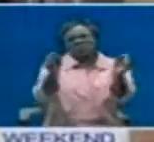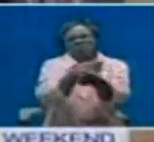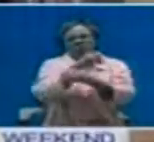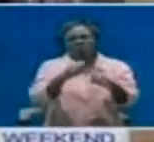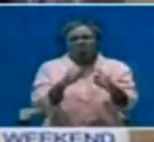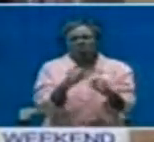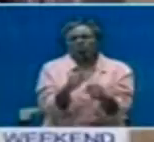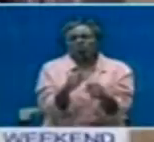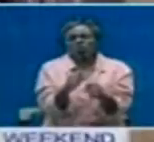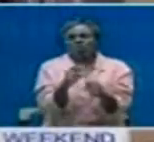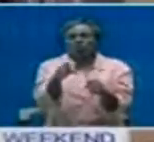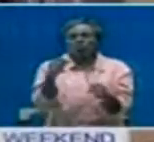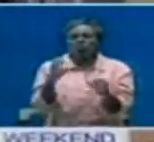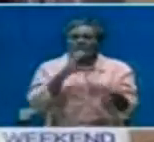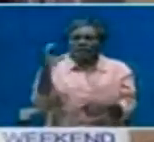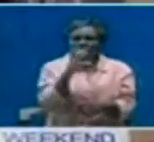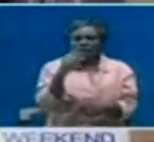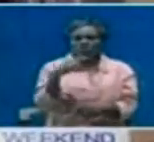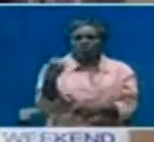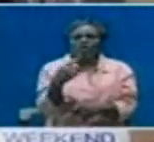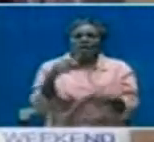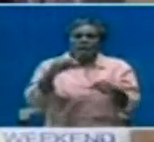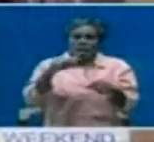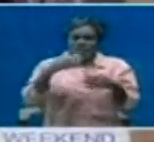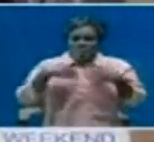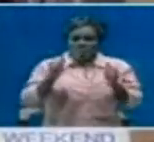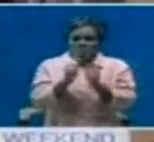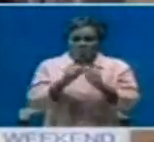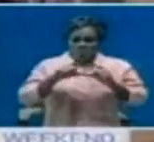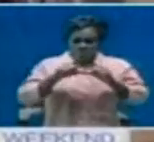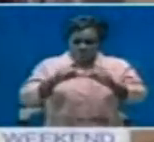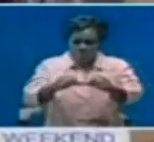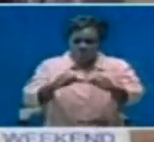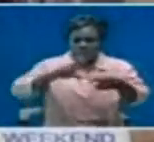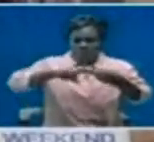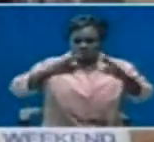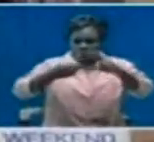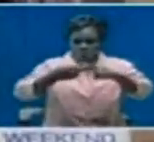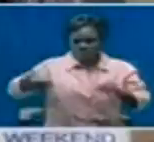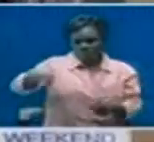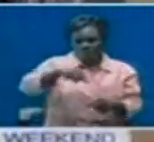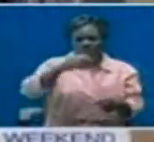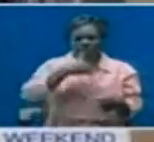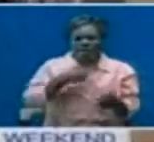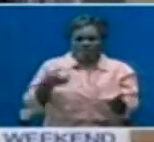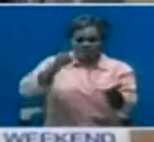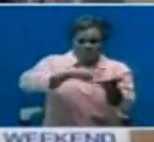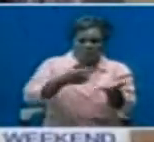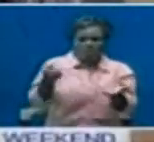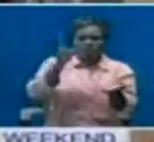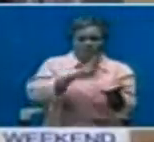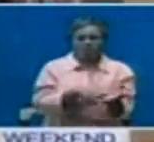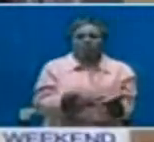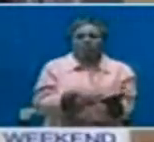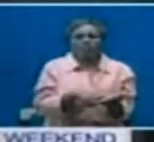the client that comes to you. But people who are in stable relationship, we make contact tracing for those